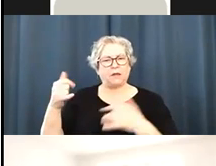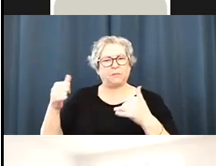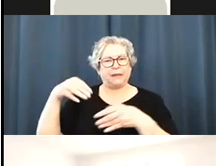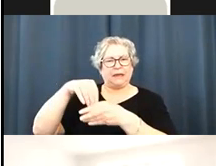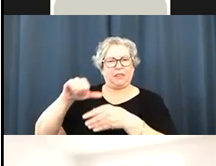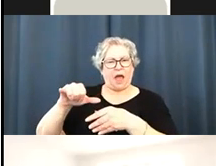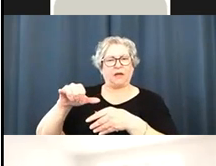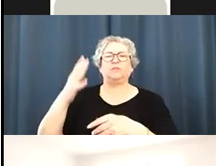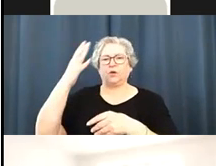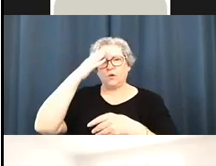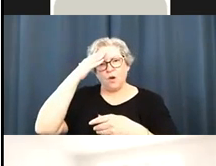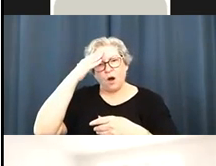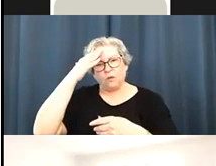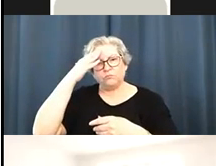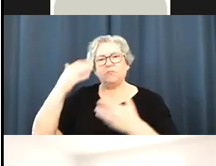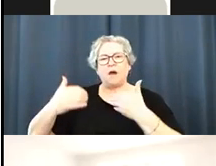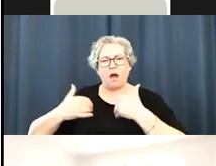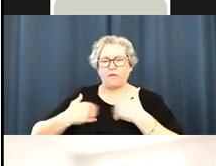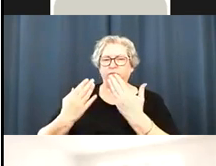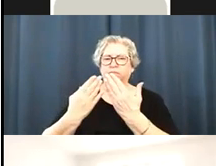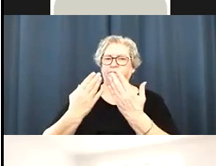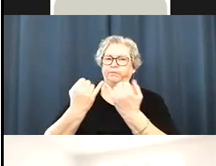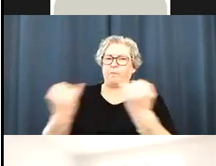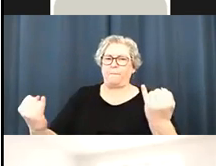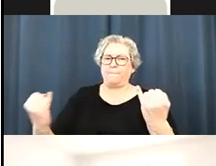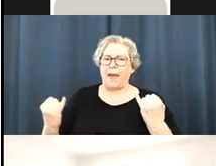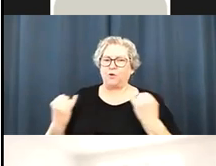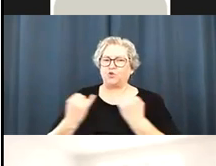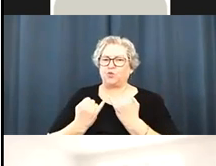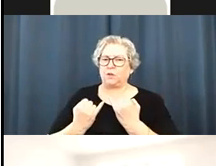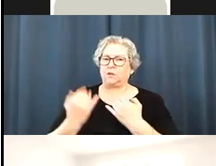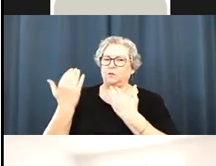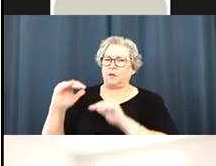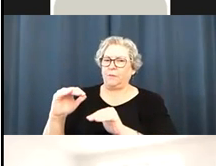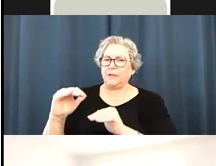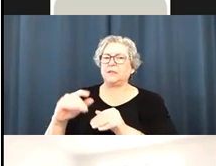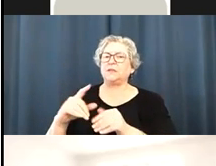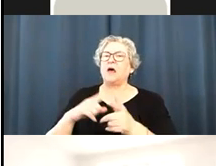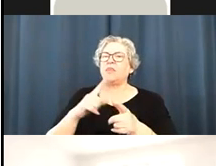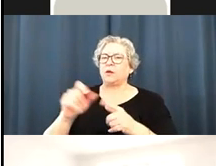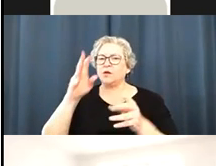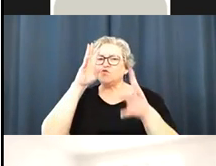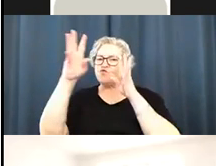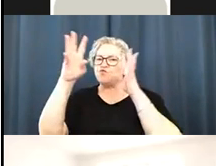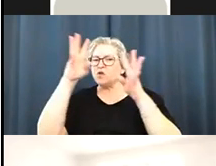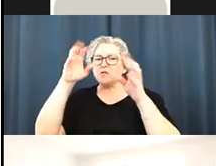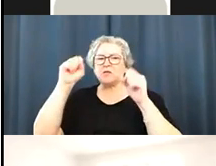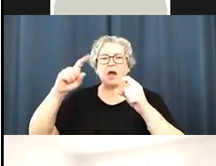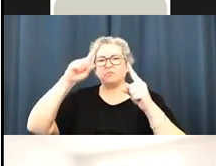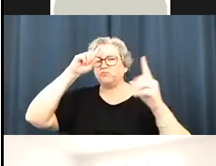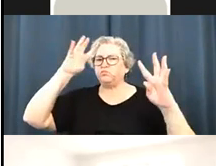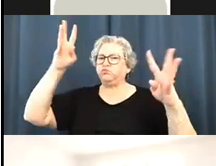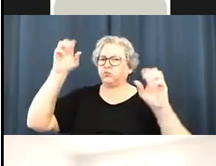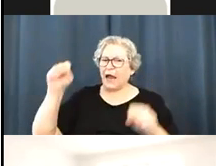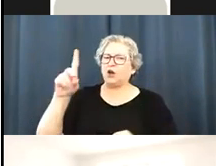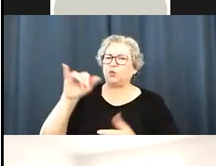know, there's, you know, there is some boundaries to that, but you can almost create anything your imagination thinks of,